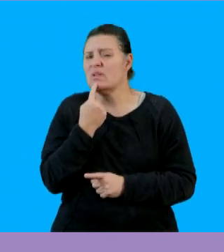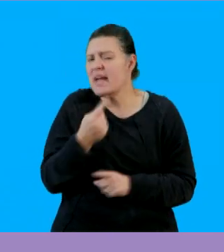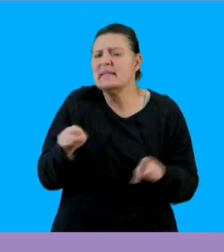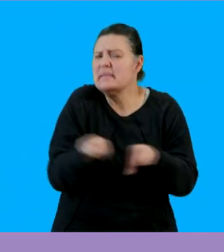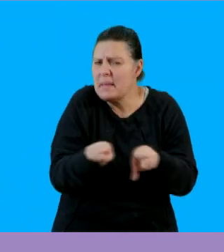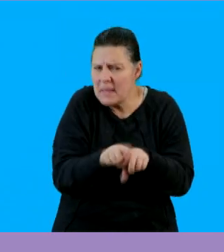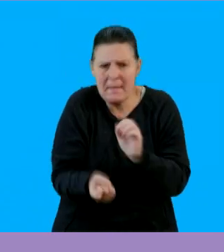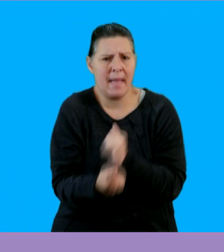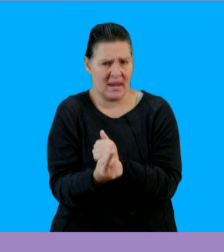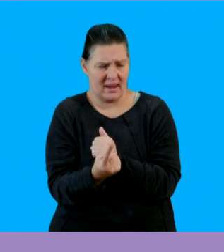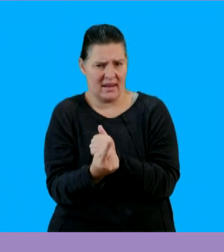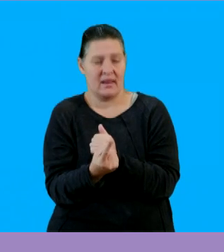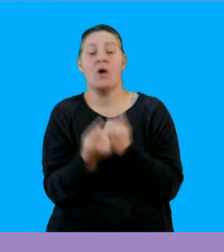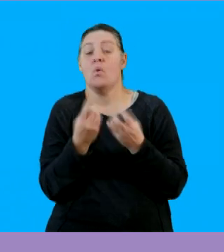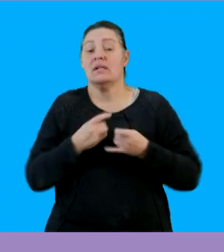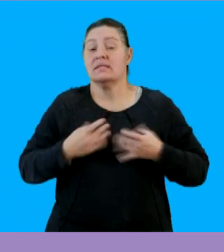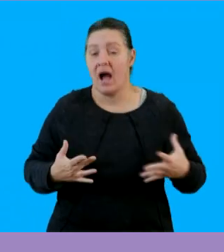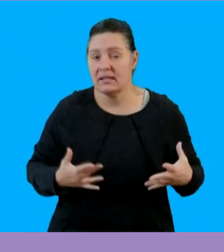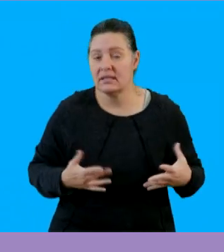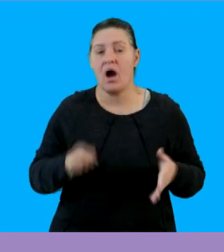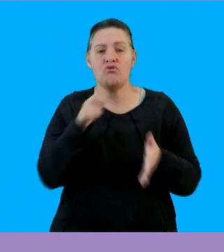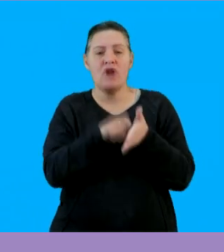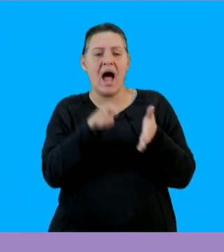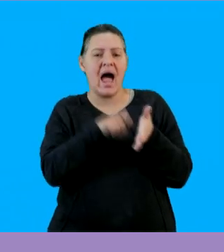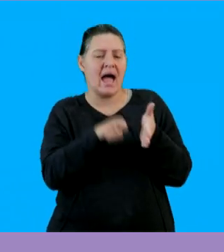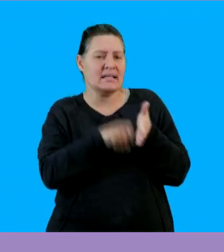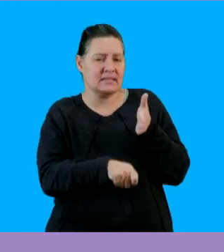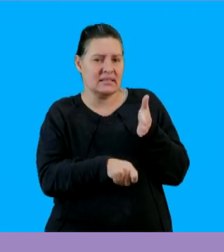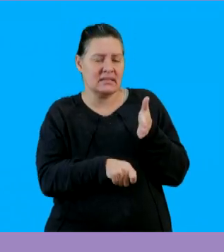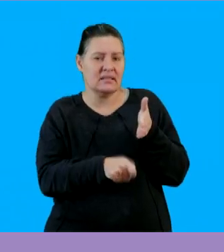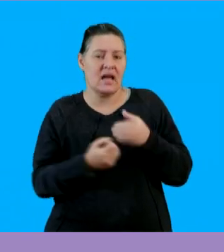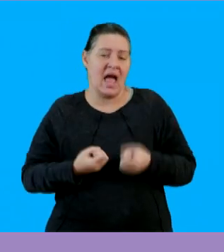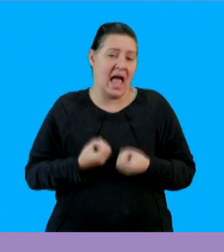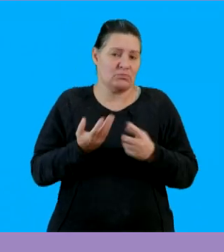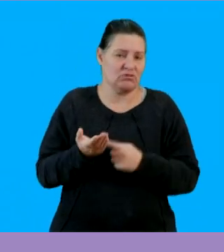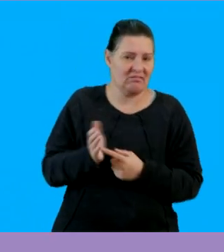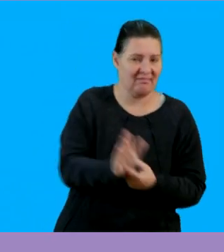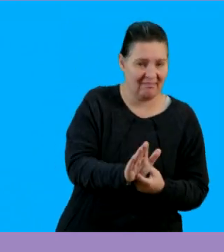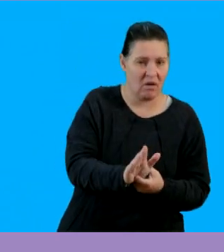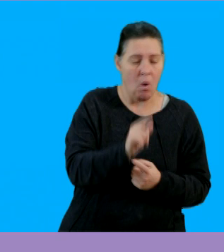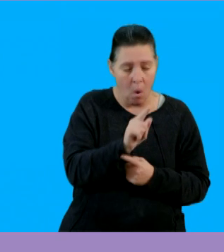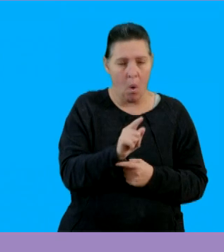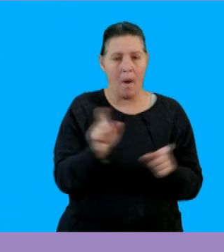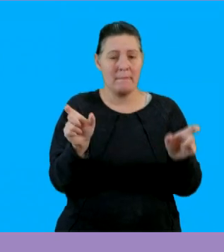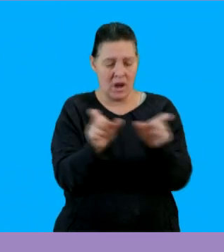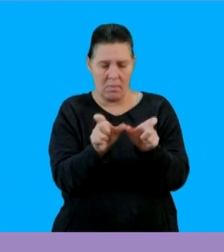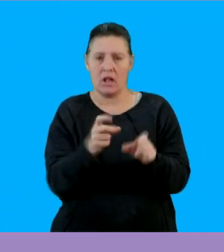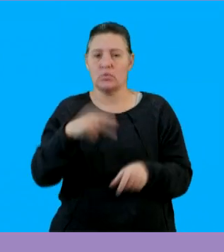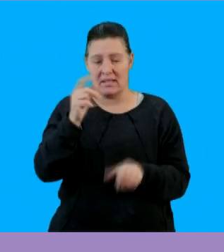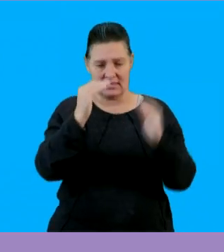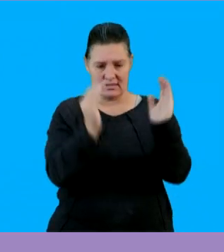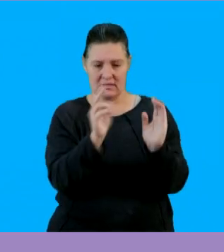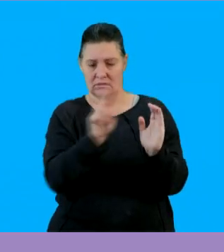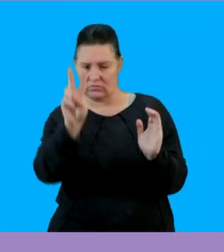squared. So same thing is going to happen. We are going to start by writing out this expression or this